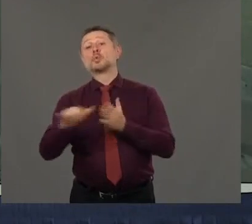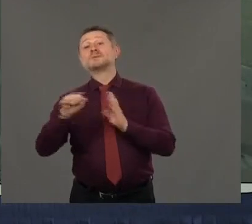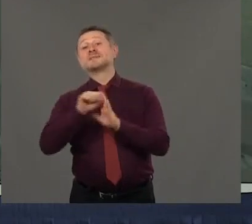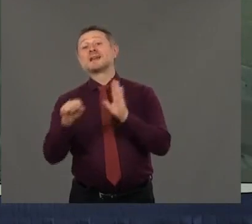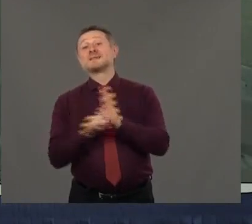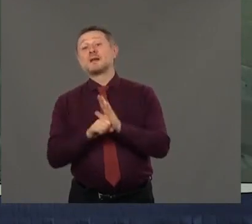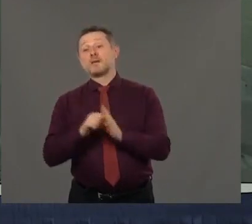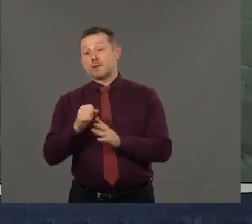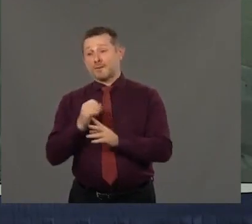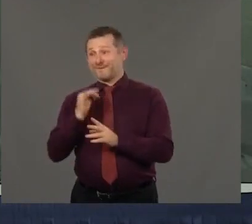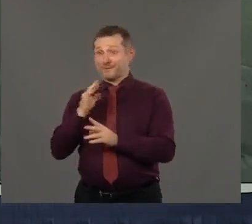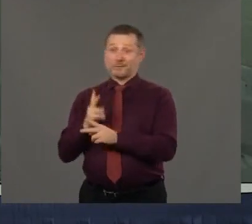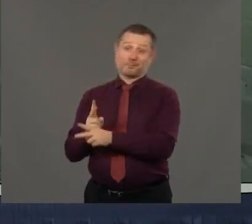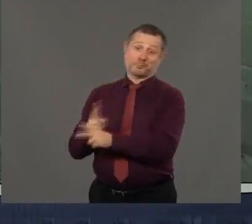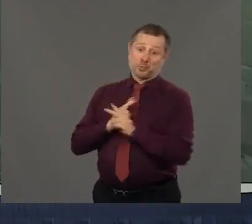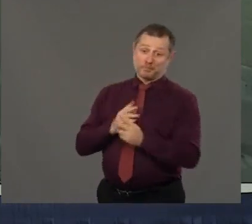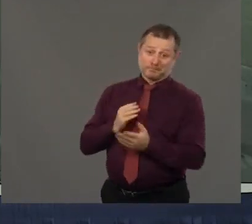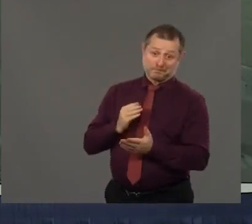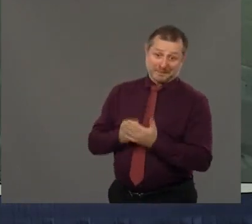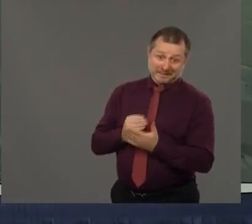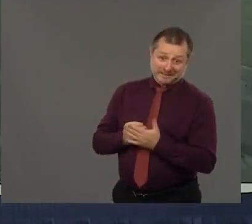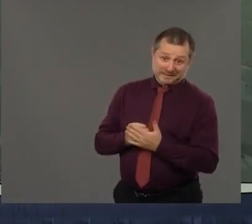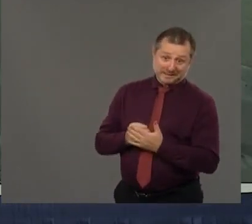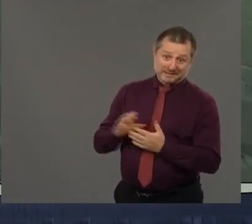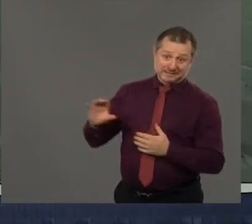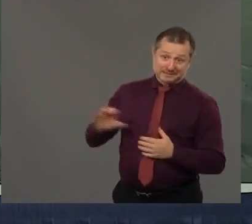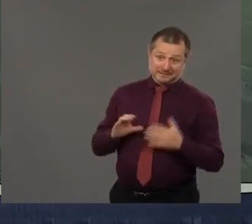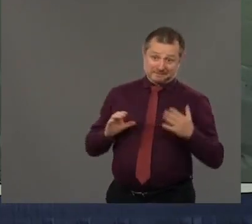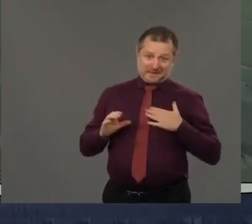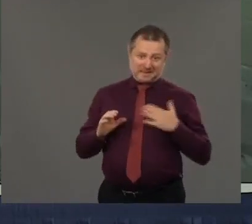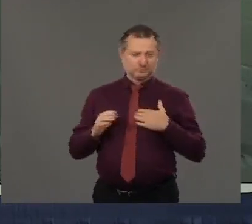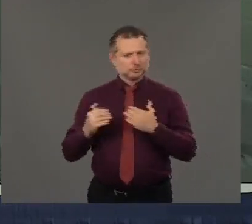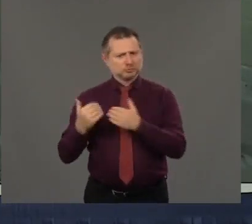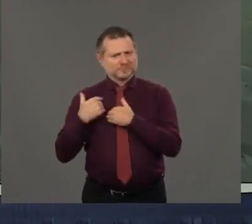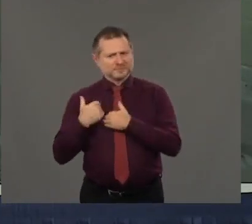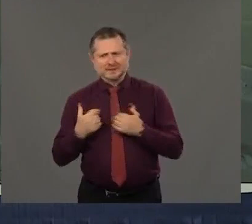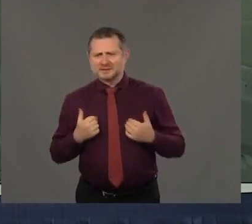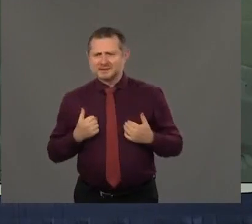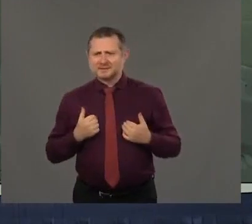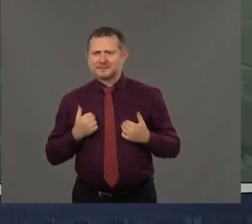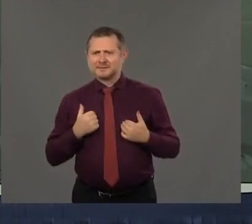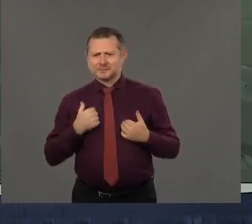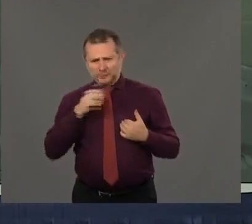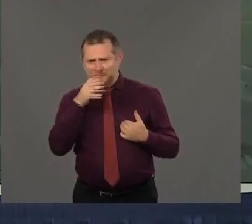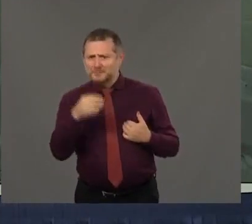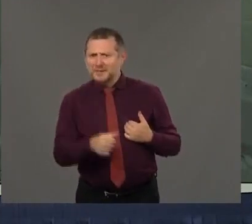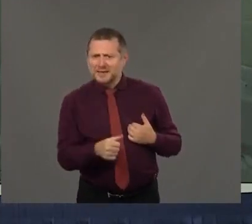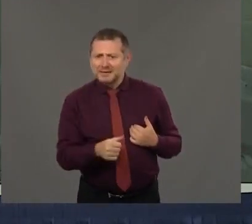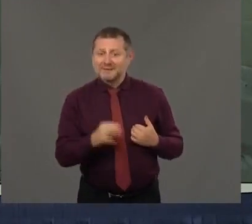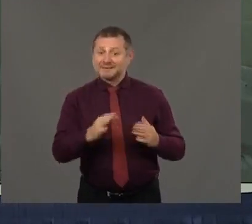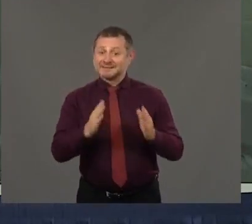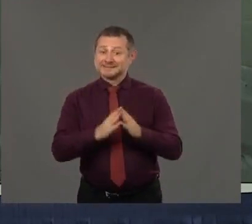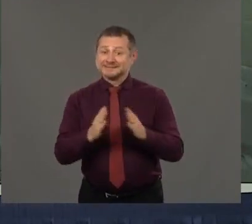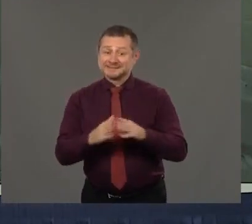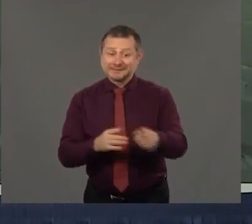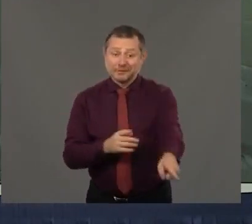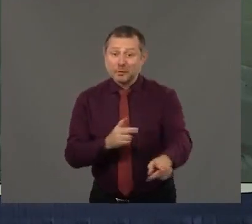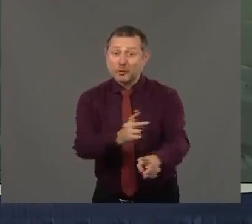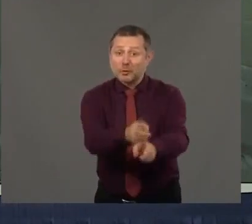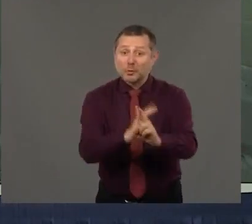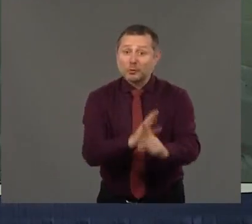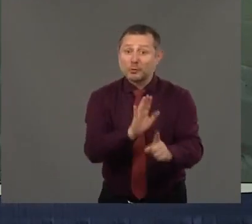borrowing, it's our responsibility and we would pay. A city borrowing, it's a